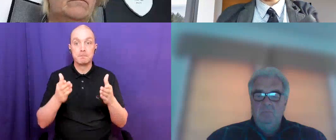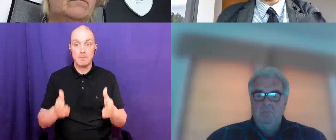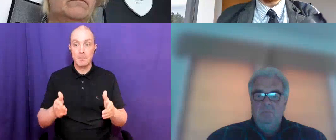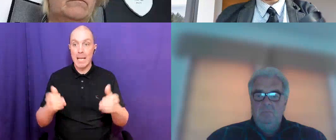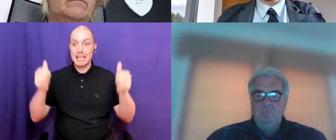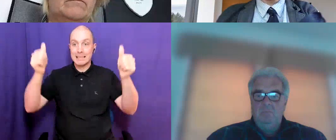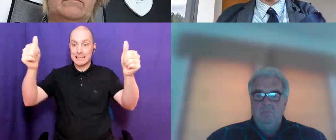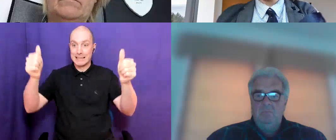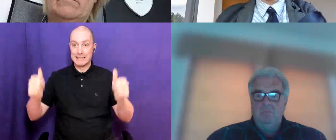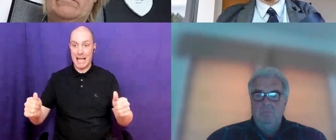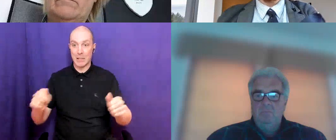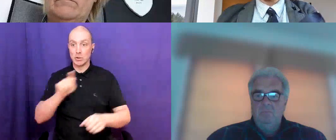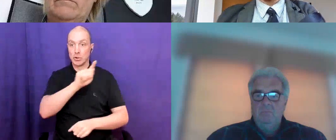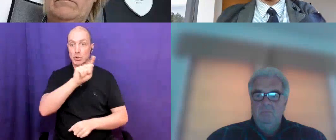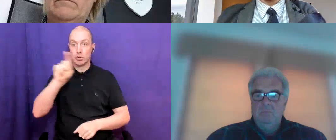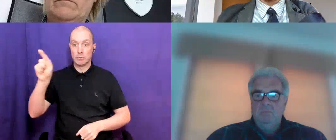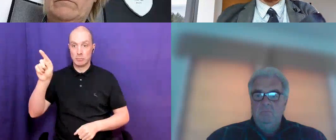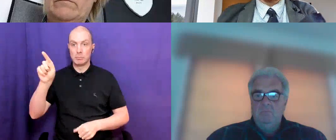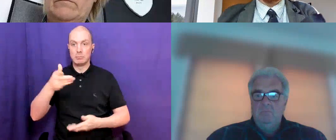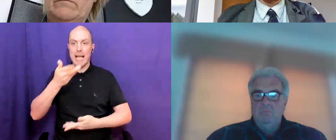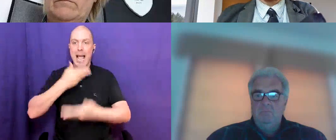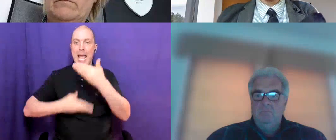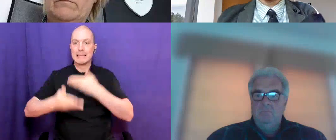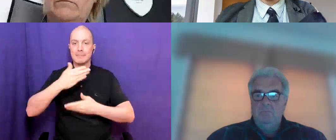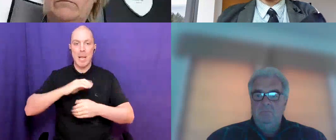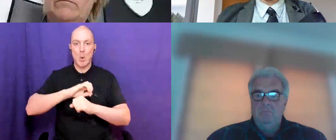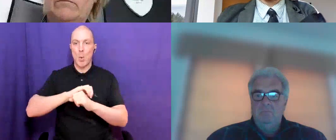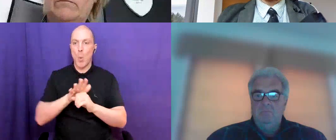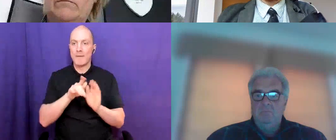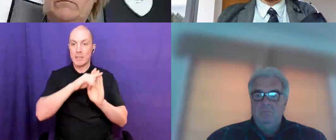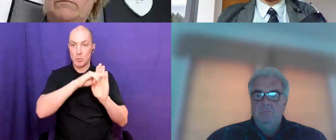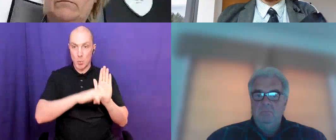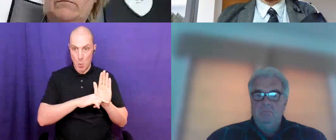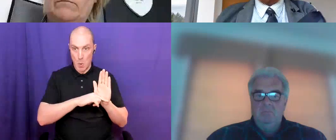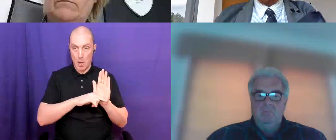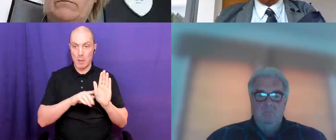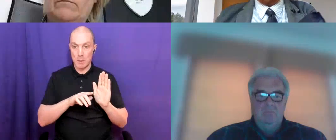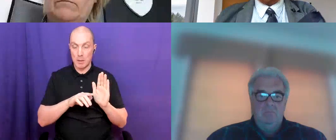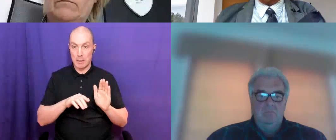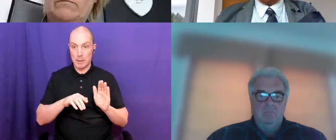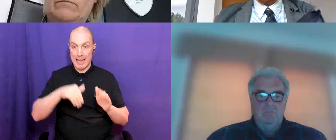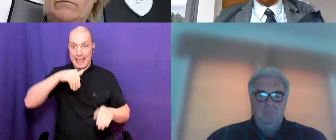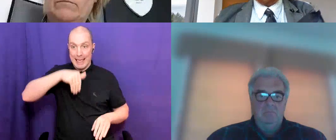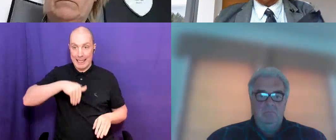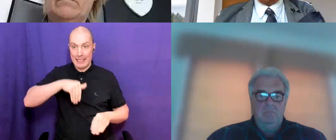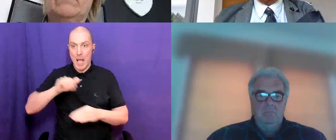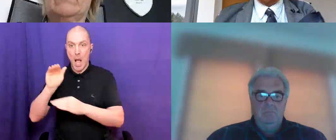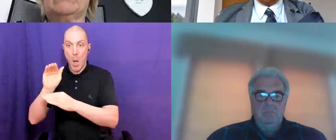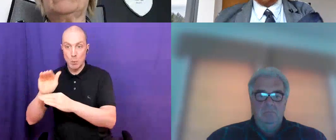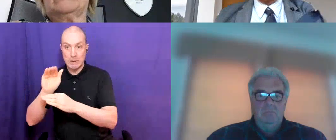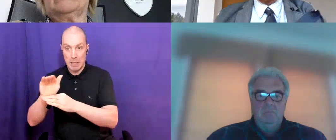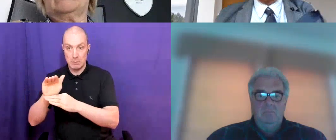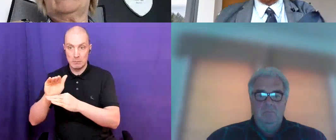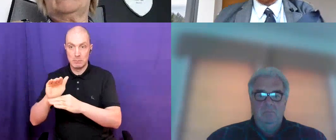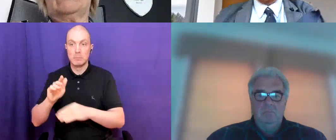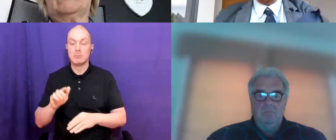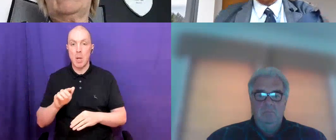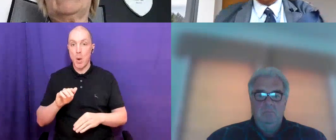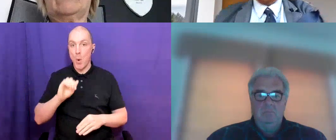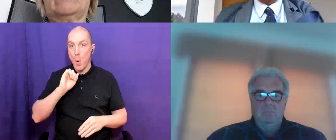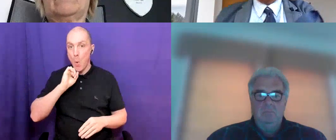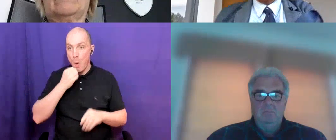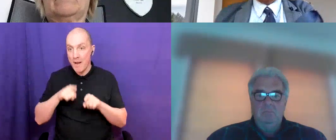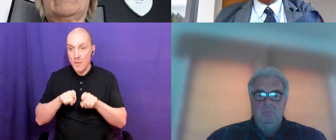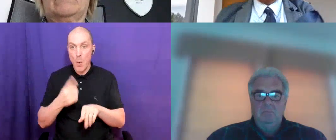in place to advise on the measures, both externally and internally. We will operate to 1 metre distancing